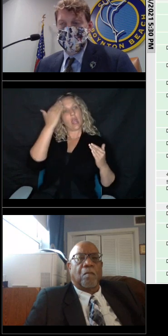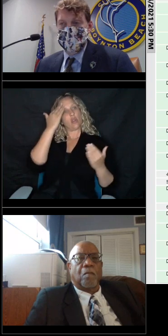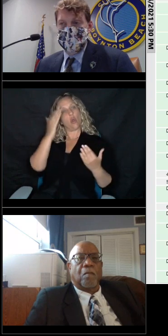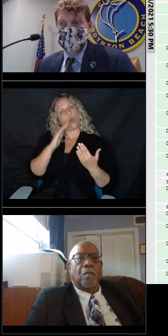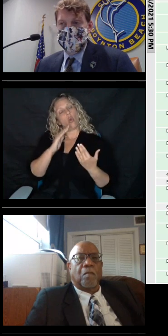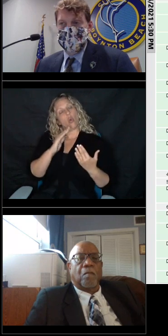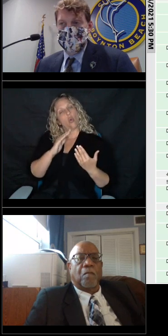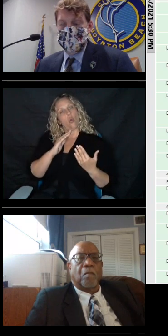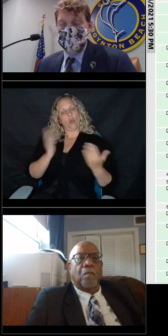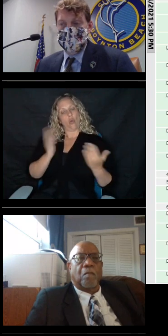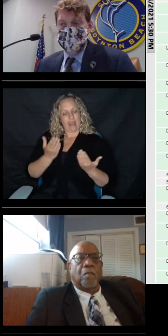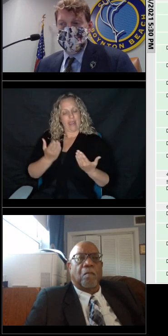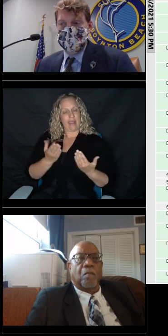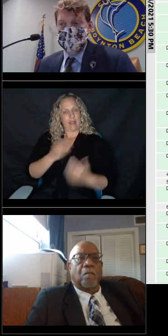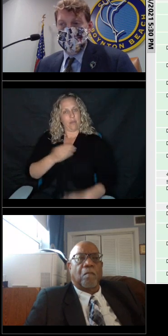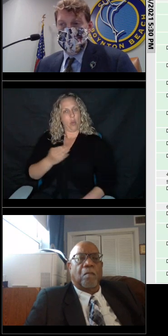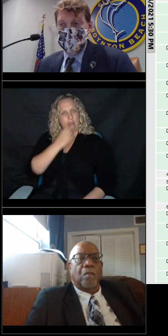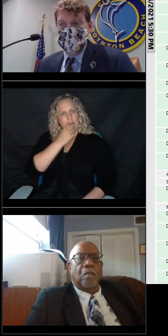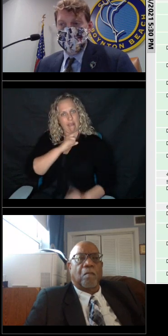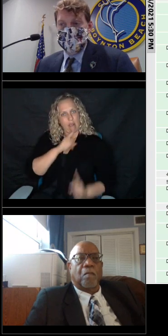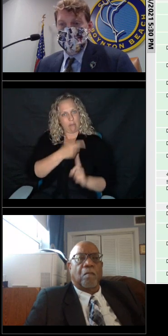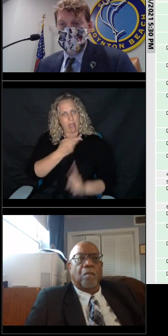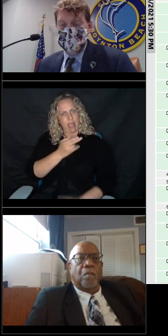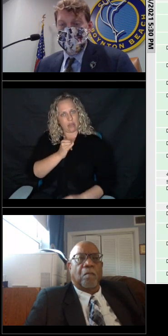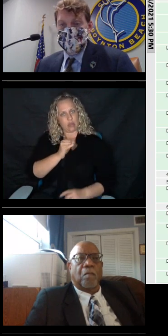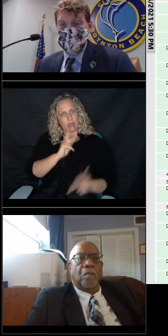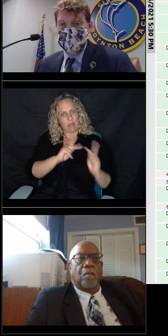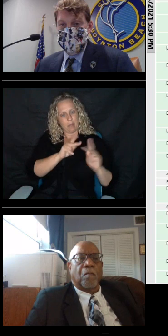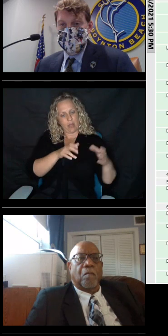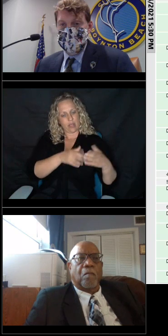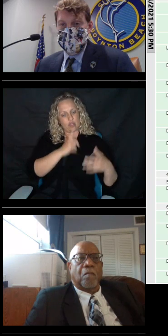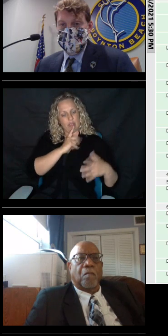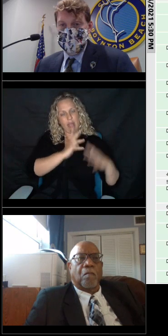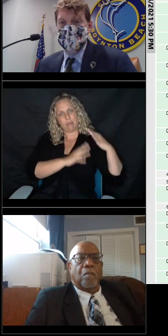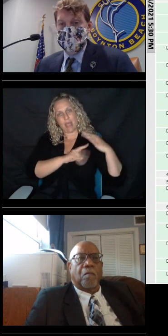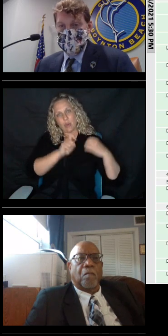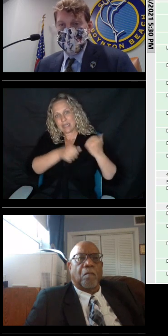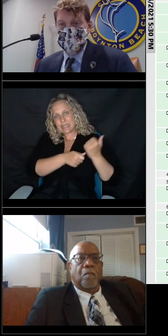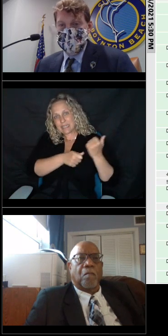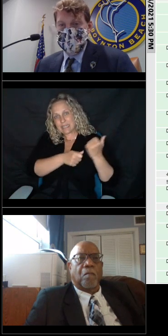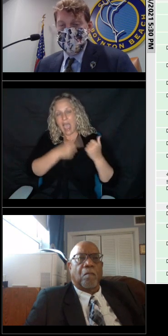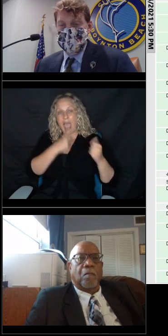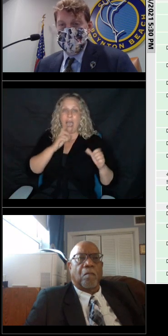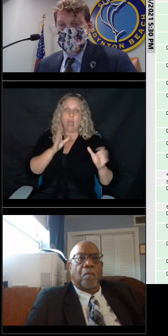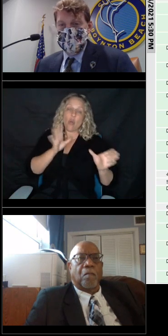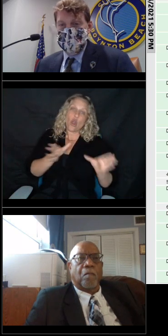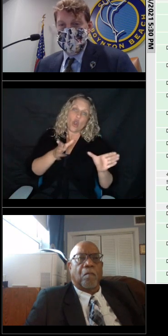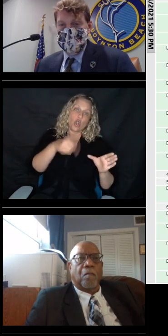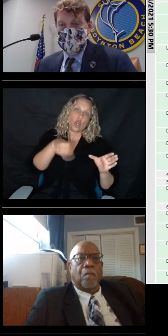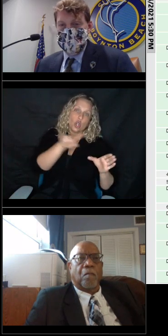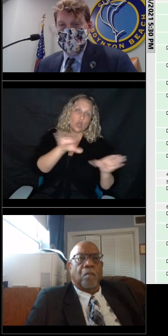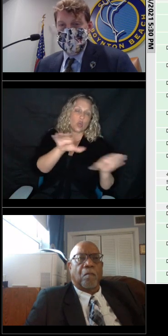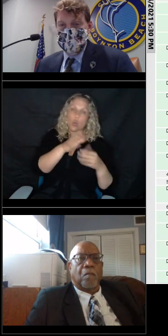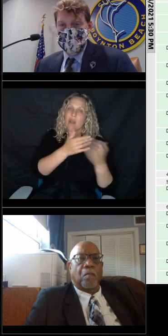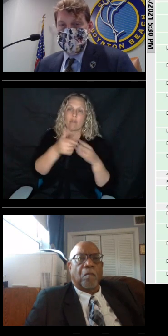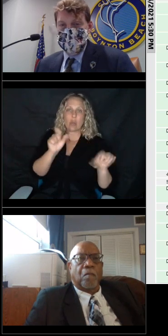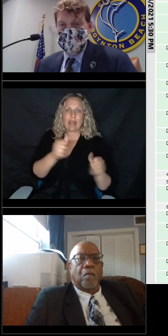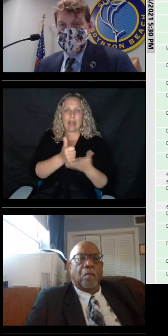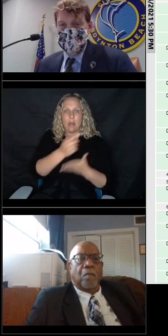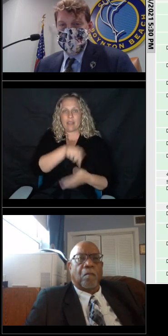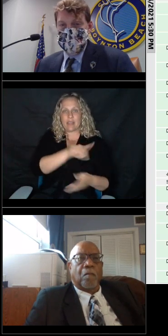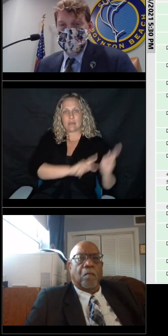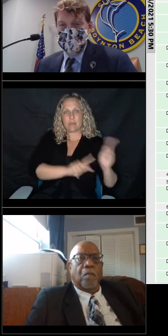Boynton cares a lot about the Haitian population and that these migrants are in need of assistance. I urge you to do whatever you can to help these people.